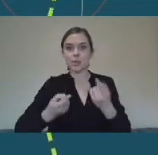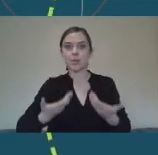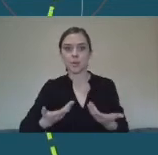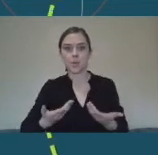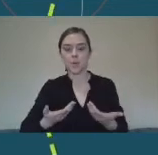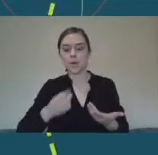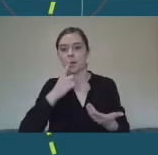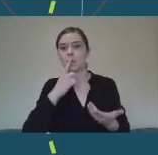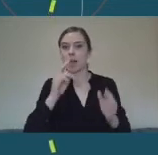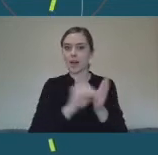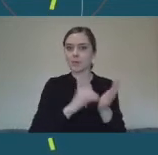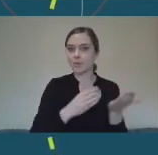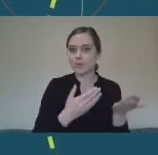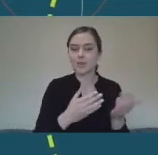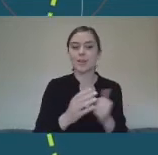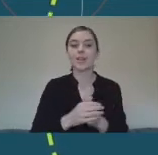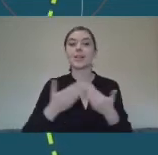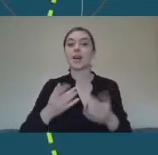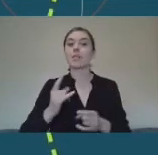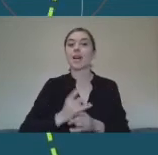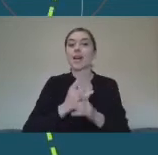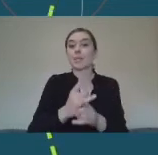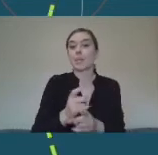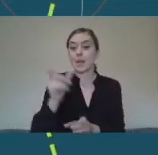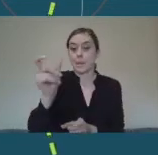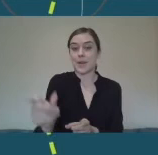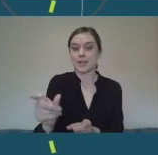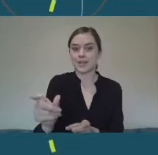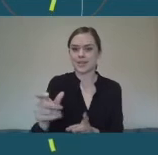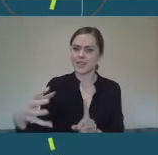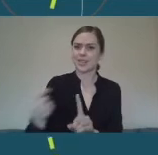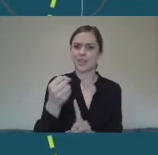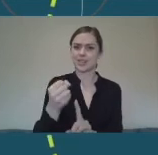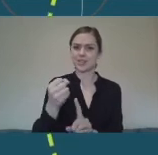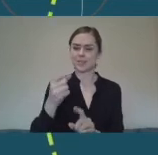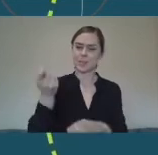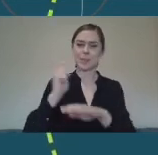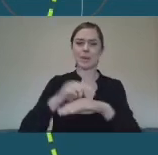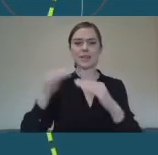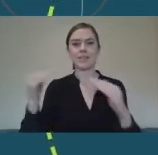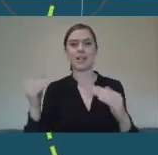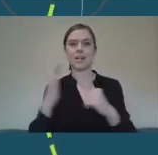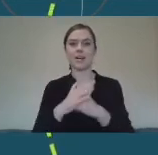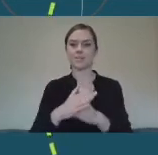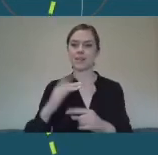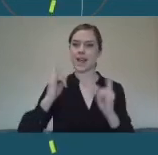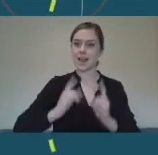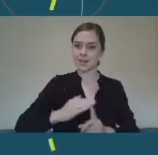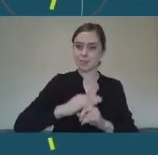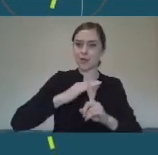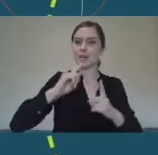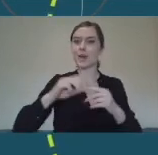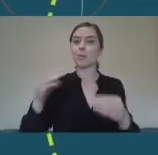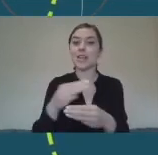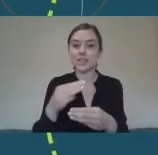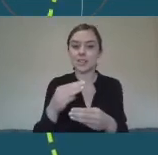help patients achieve the highest level of health improvement and protection when they're in the hospital setting. So we're hoping